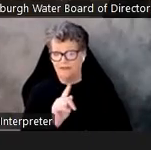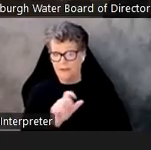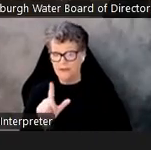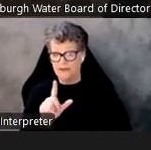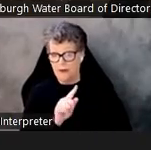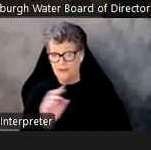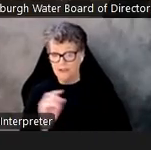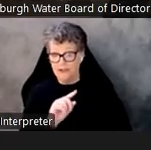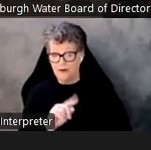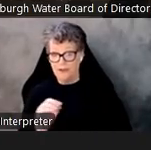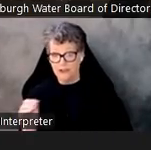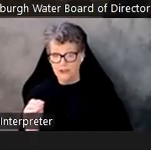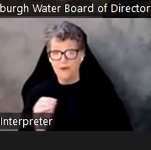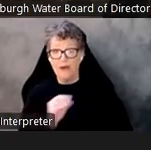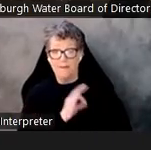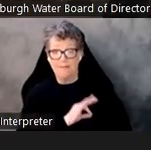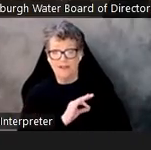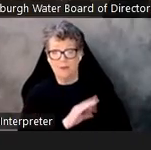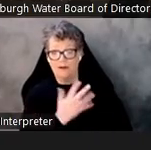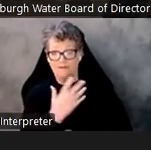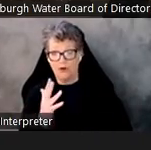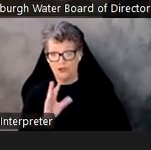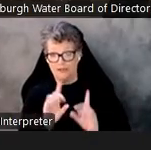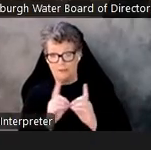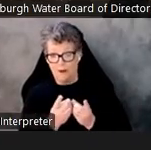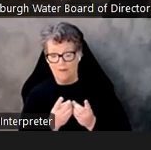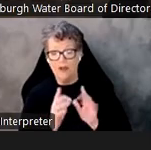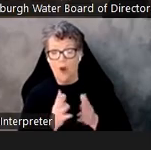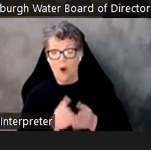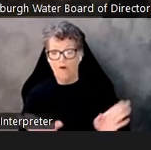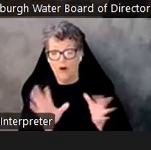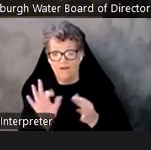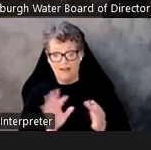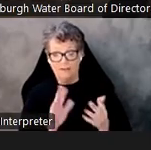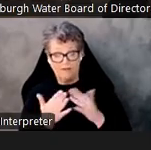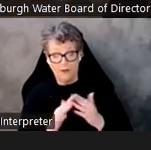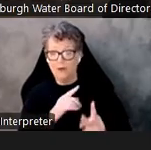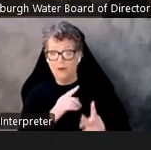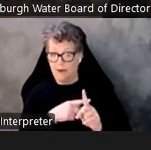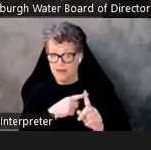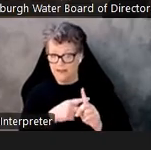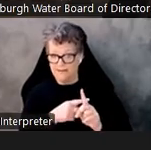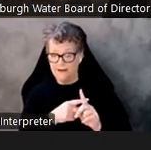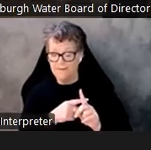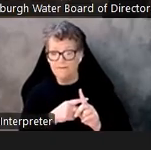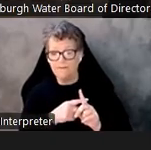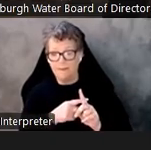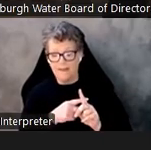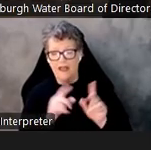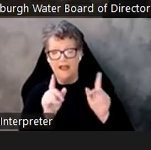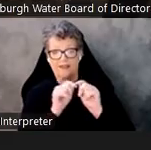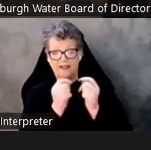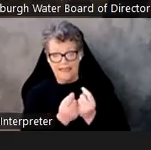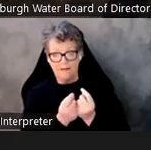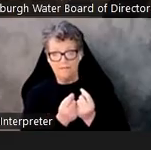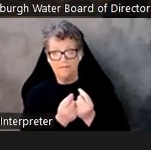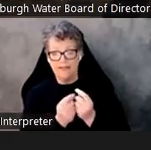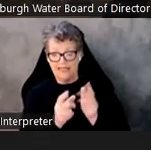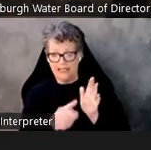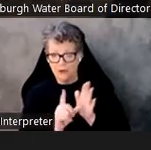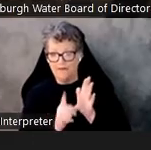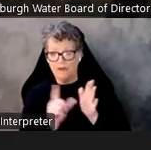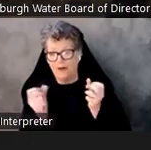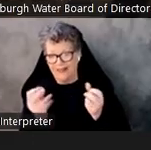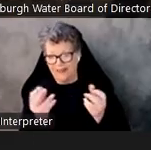City of Pittsburgh Forestry Department. Overall feedback from the community was positive. The team is reviewing the